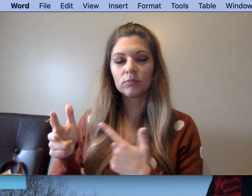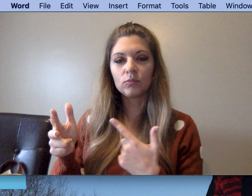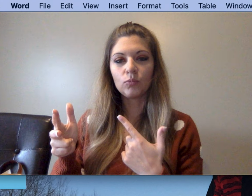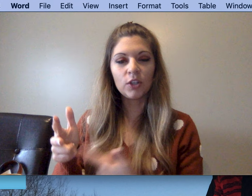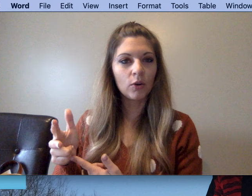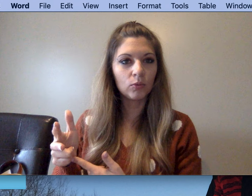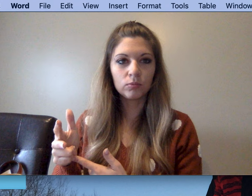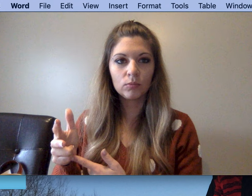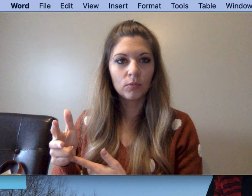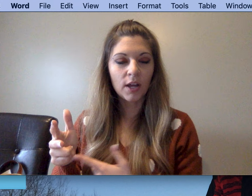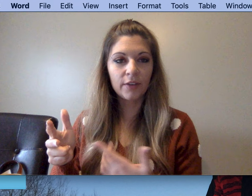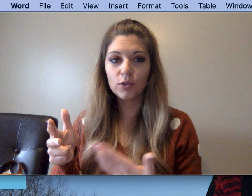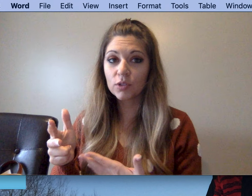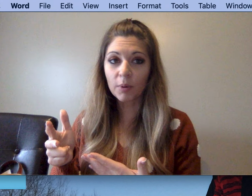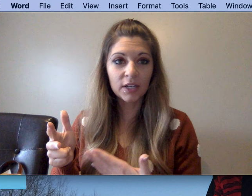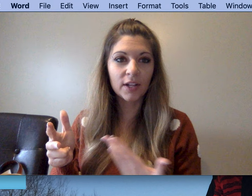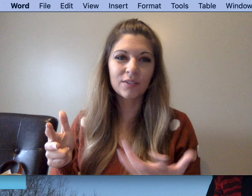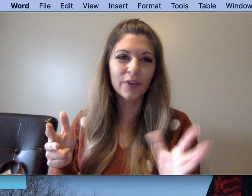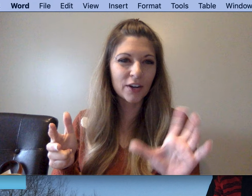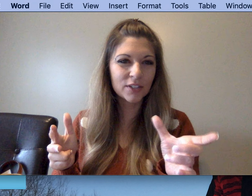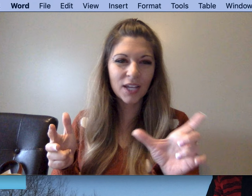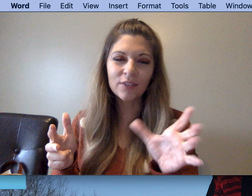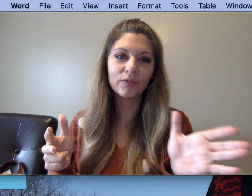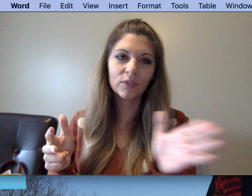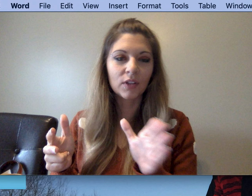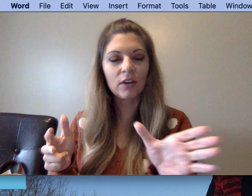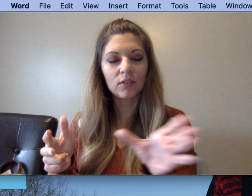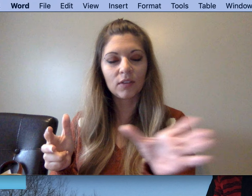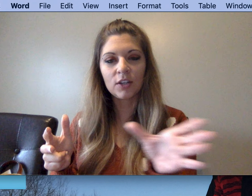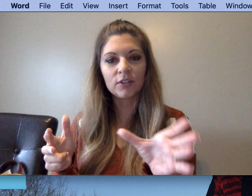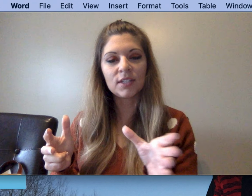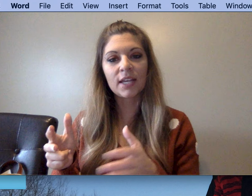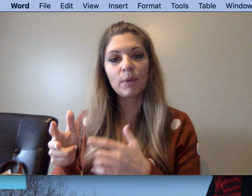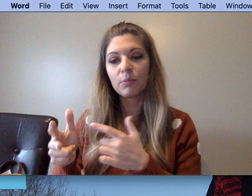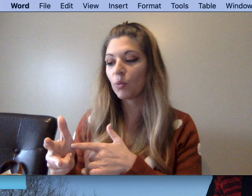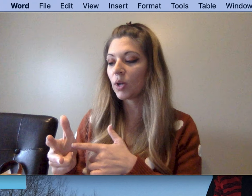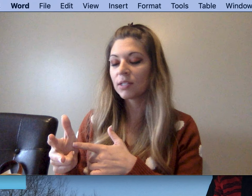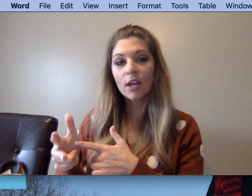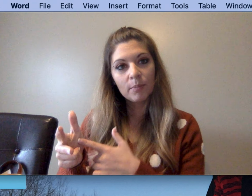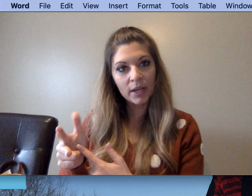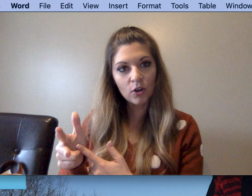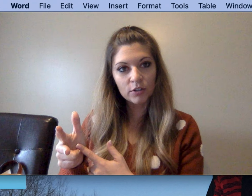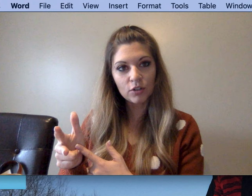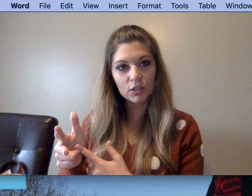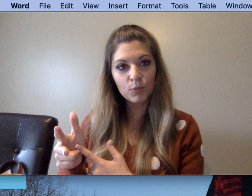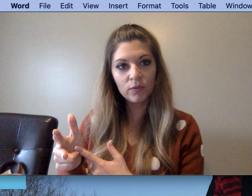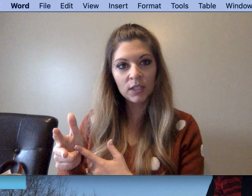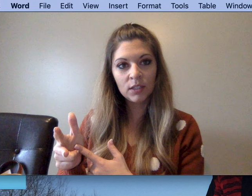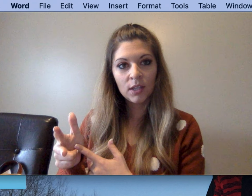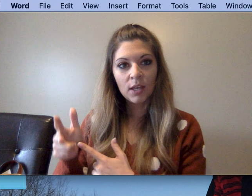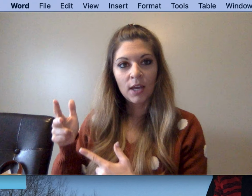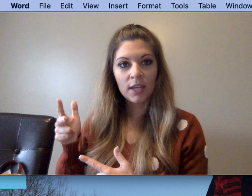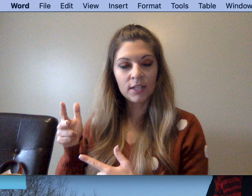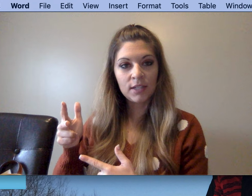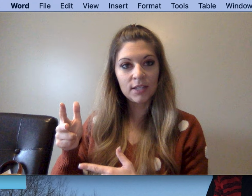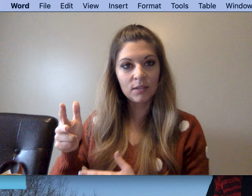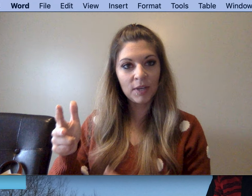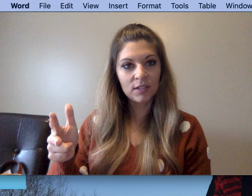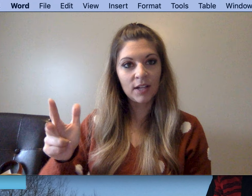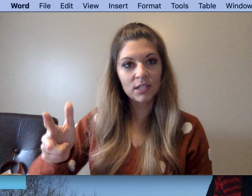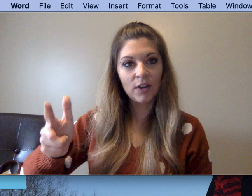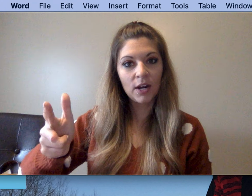car. We know I've used a body classifier. It's kind of linear in this aspect, but once my car starts moving, it's